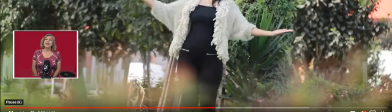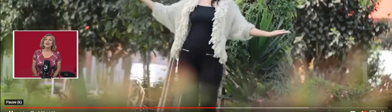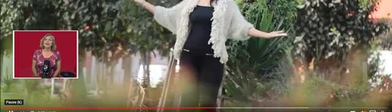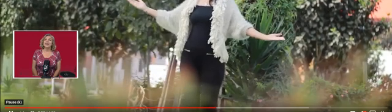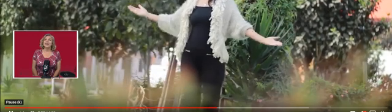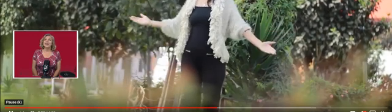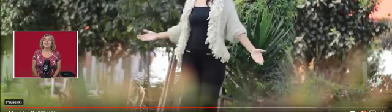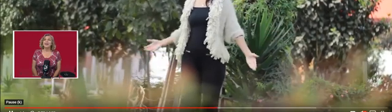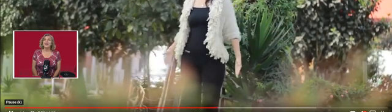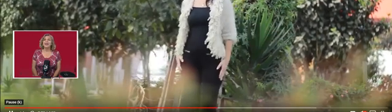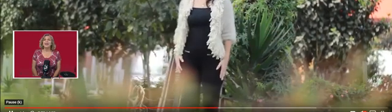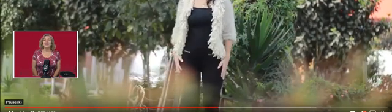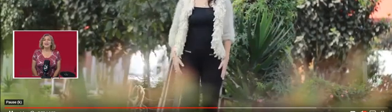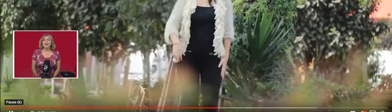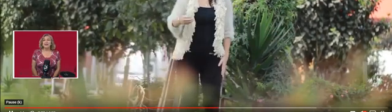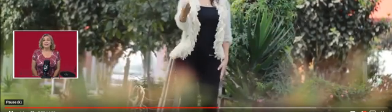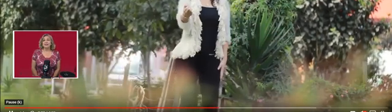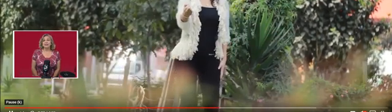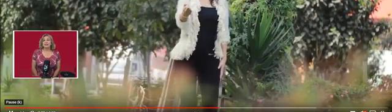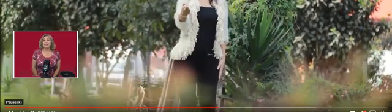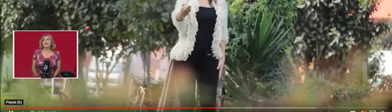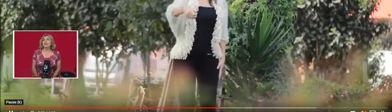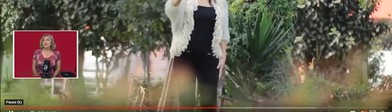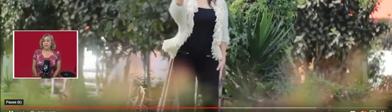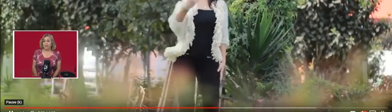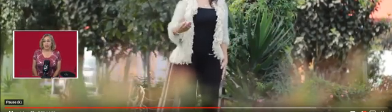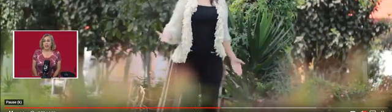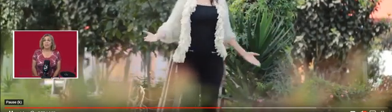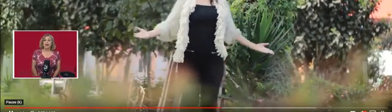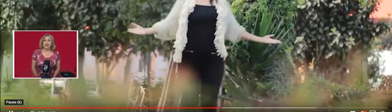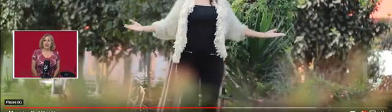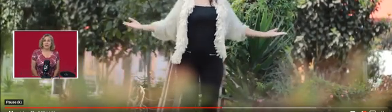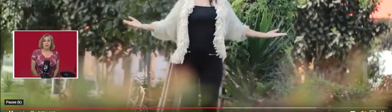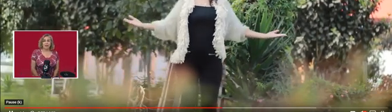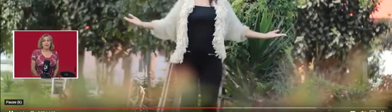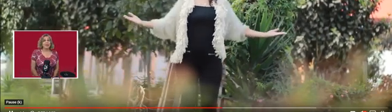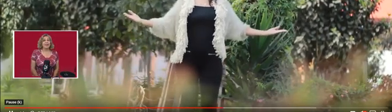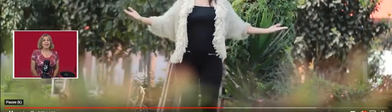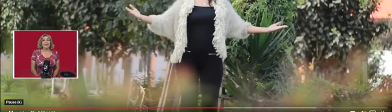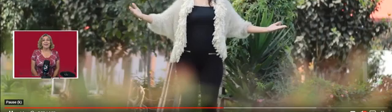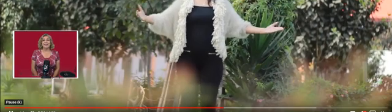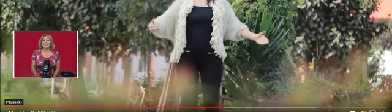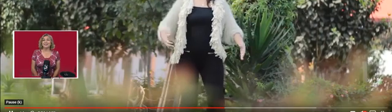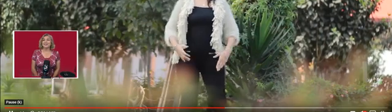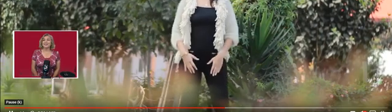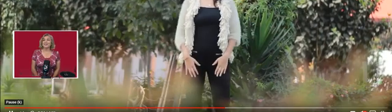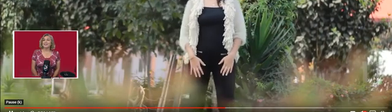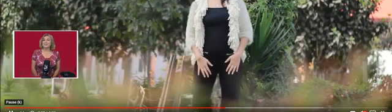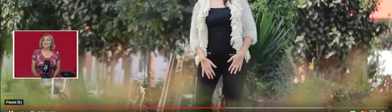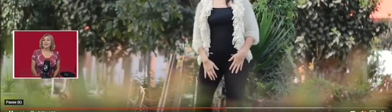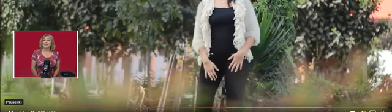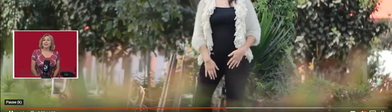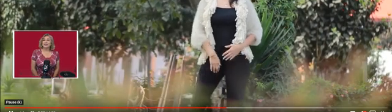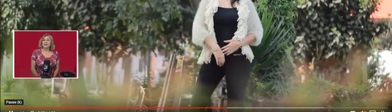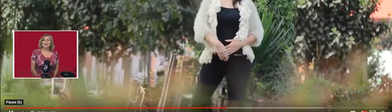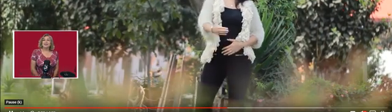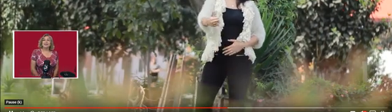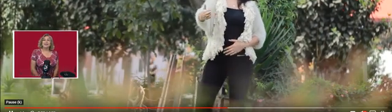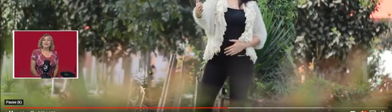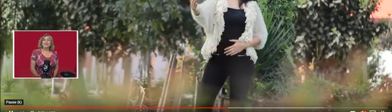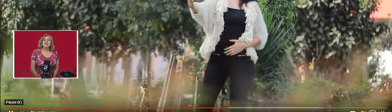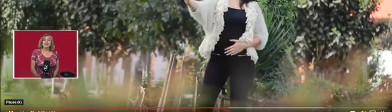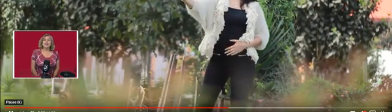ven con legislators buenos ojos look upon it with with good. They have good.